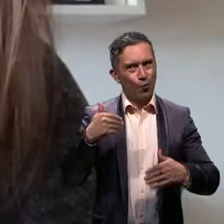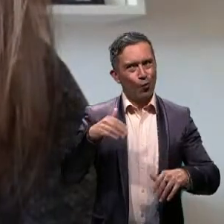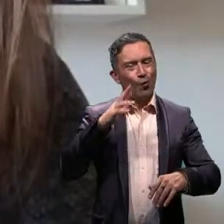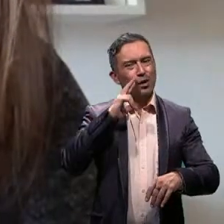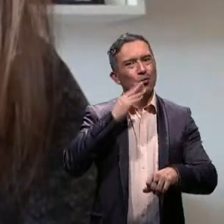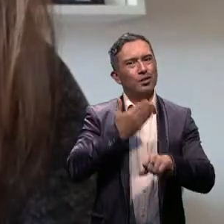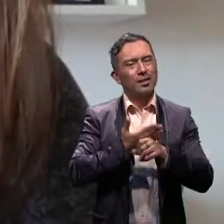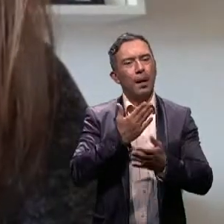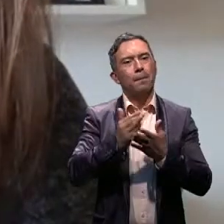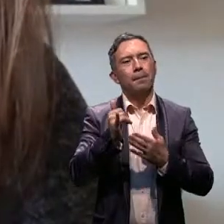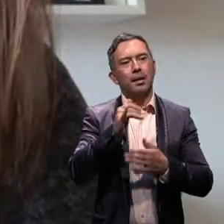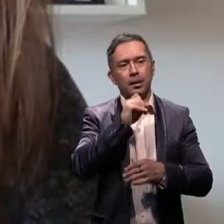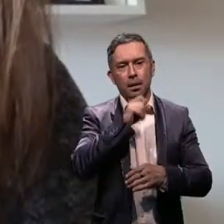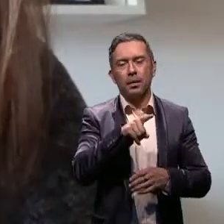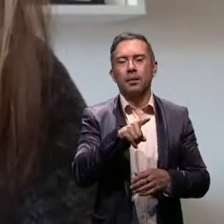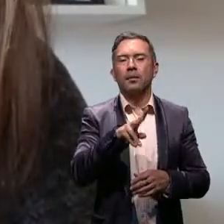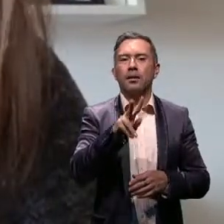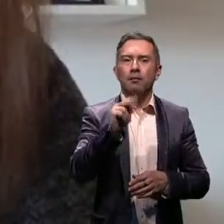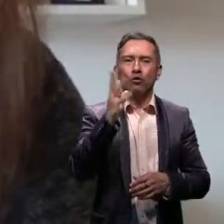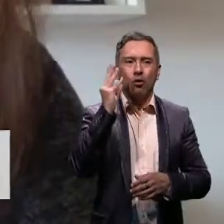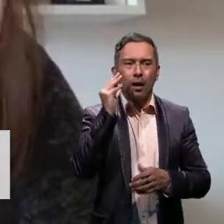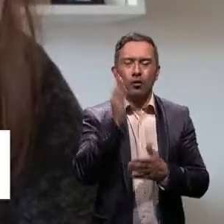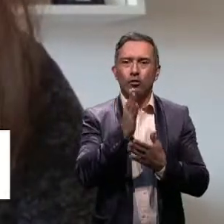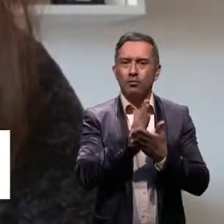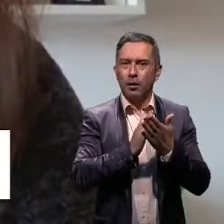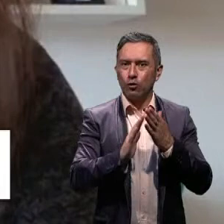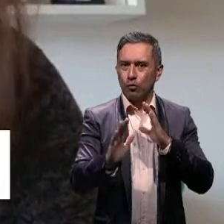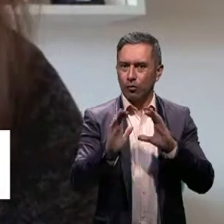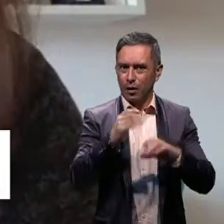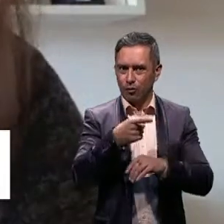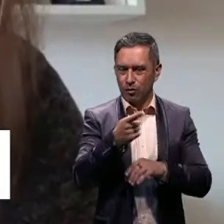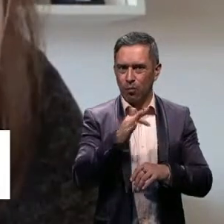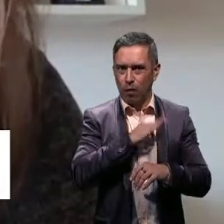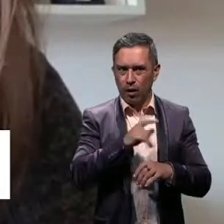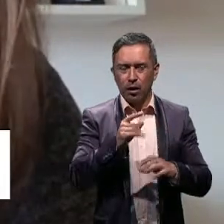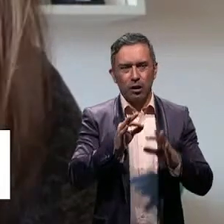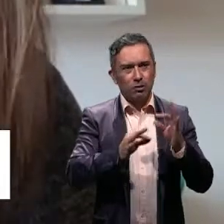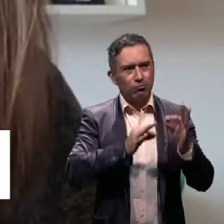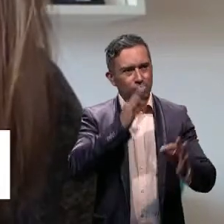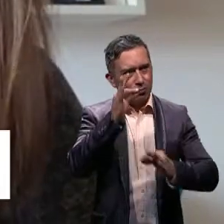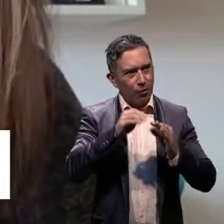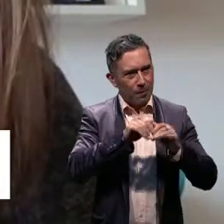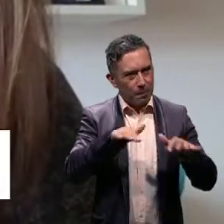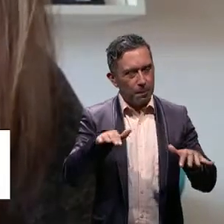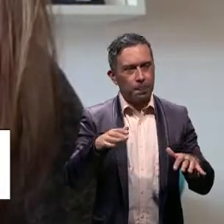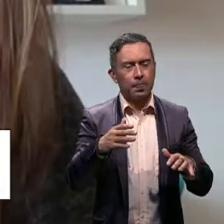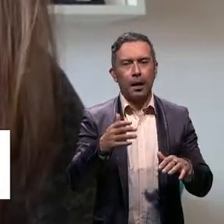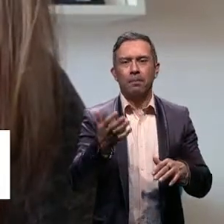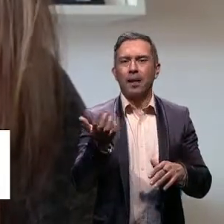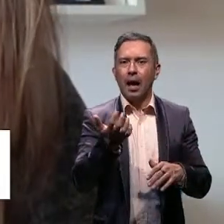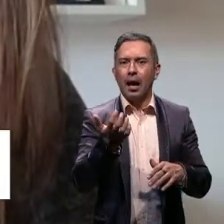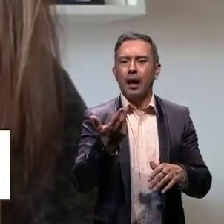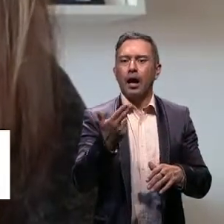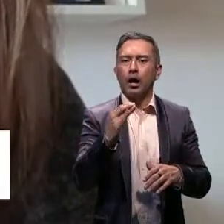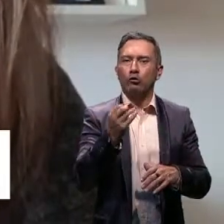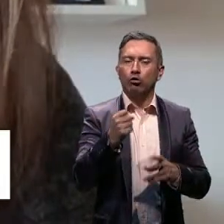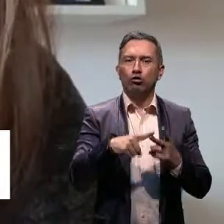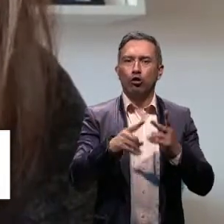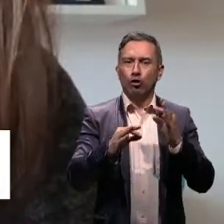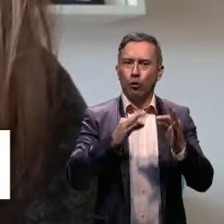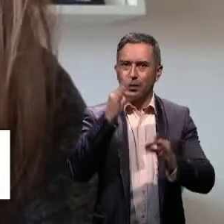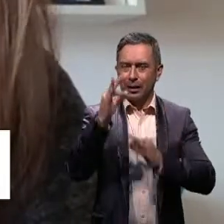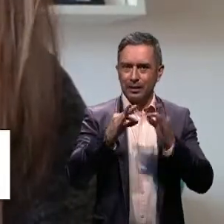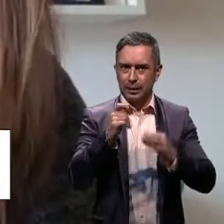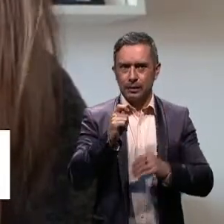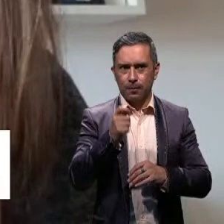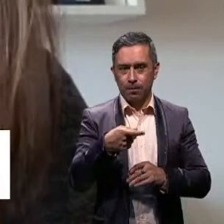because they are a big part of the response, or they are responsible for this, or if they are making an echo on the news that